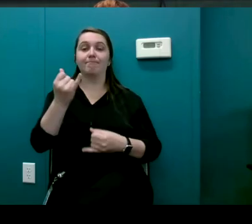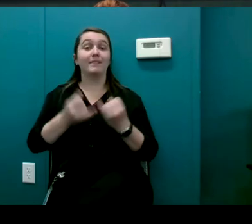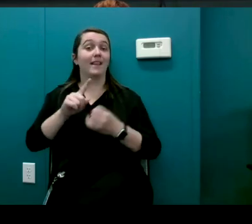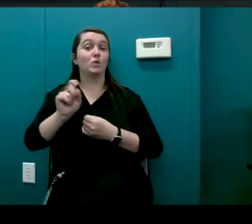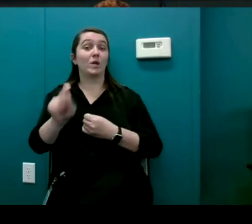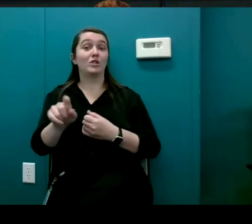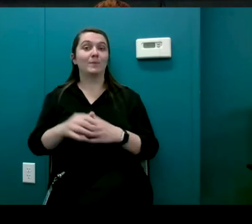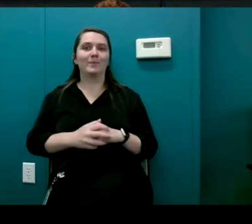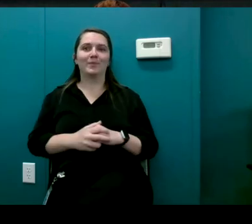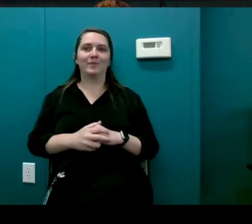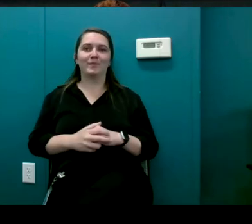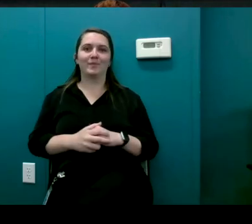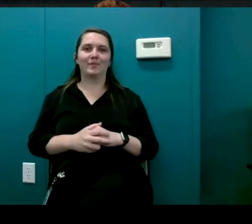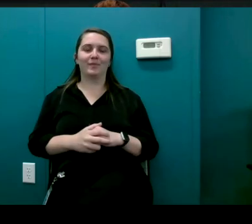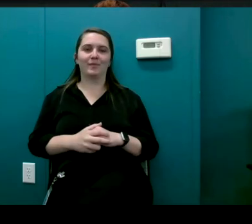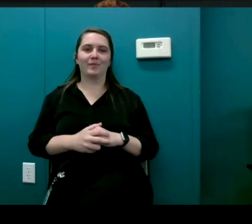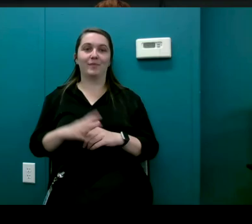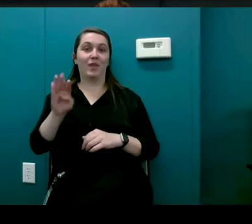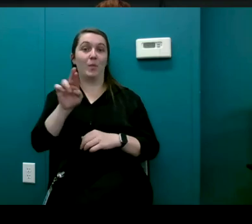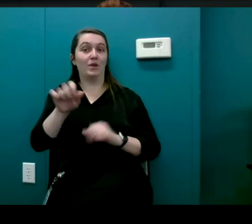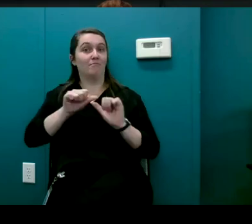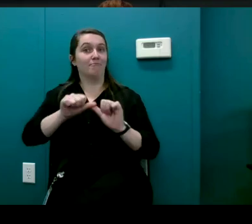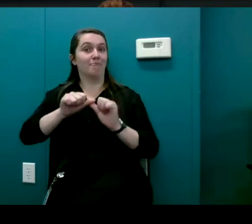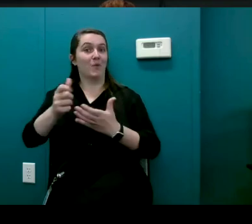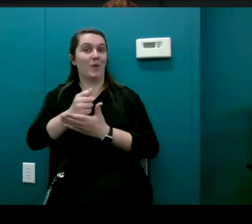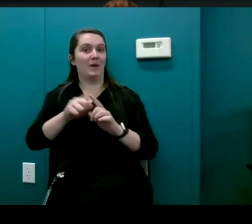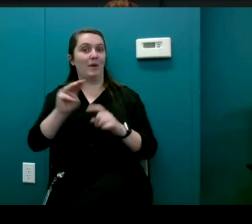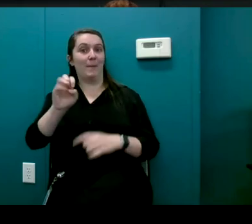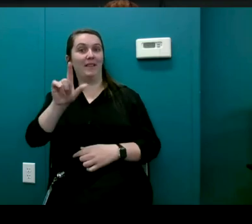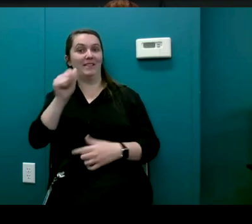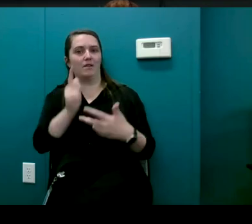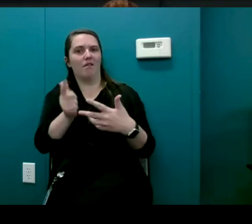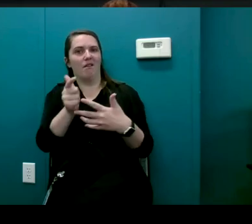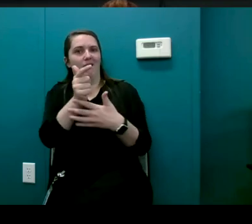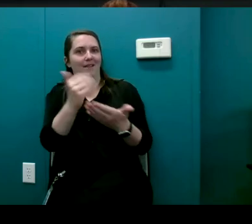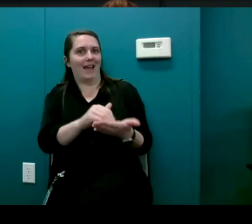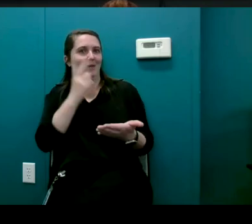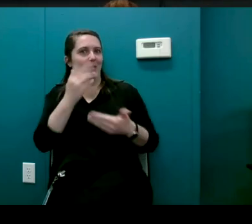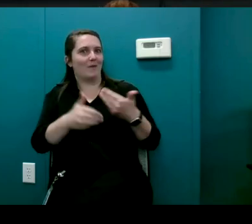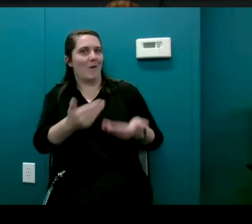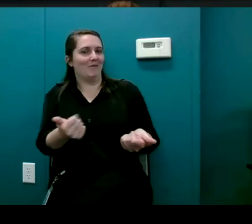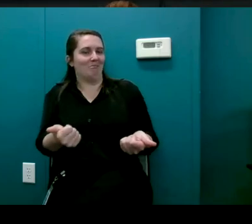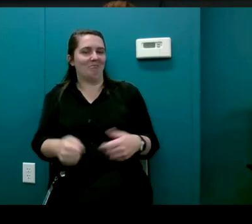question. Bree's holding on, but Melissa's coming back, so we'll see how this goes, guys.